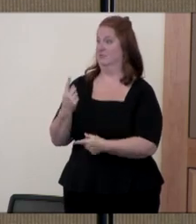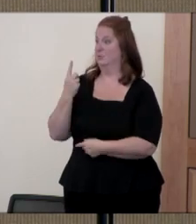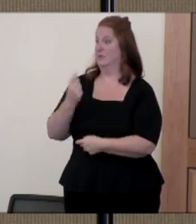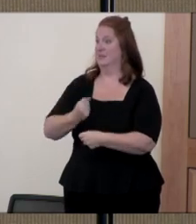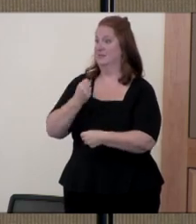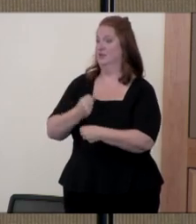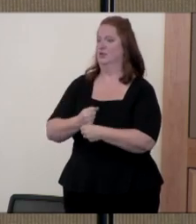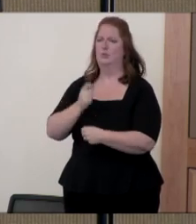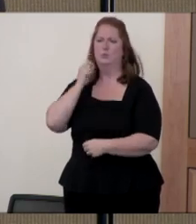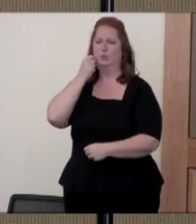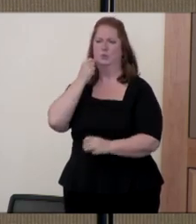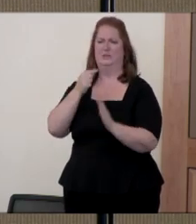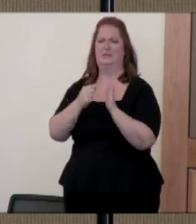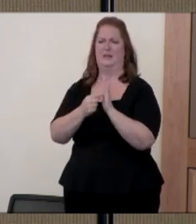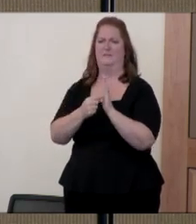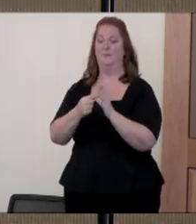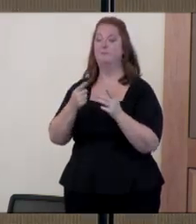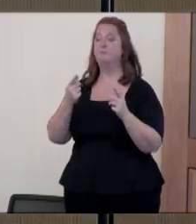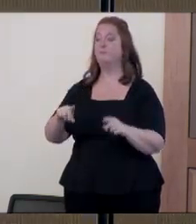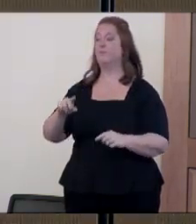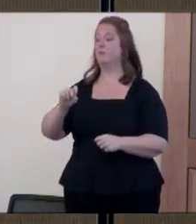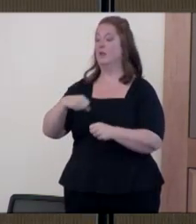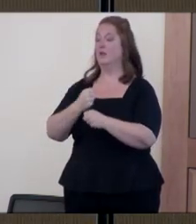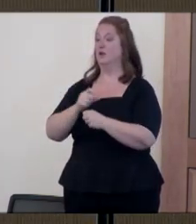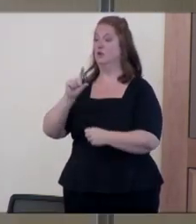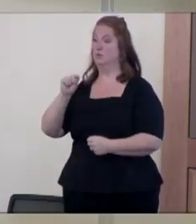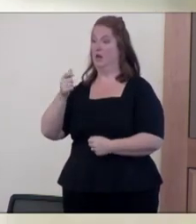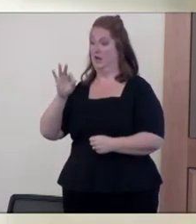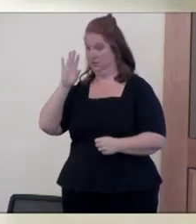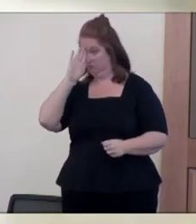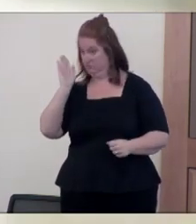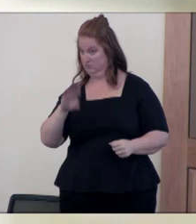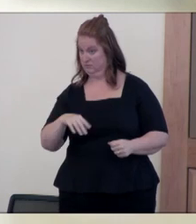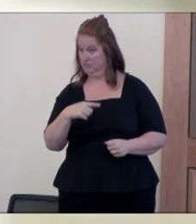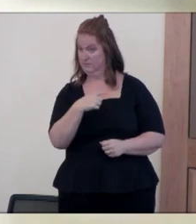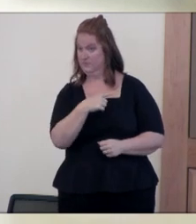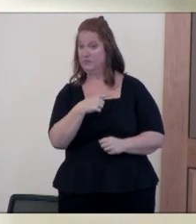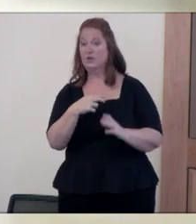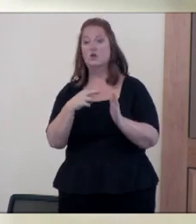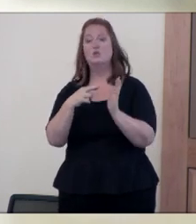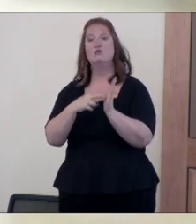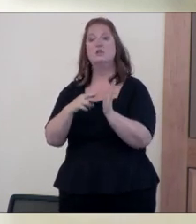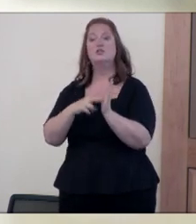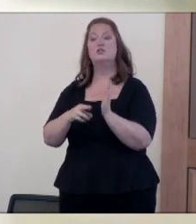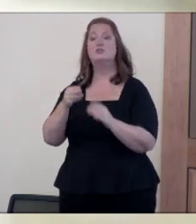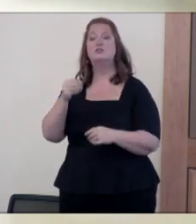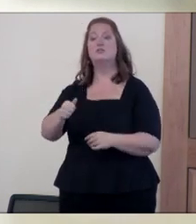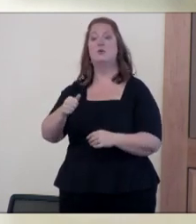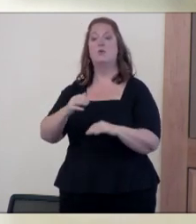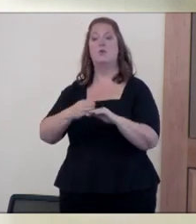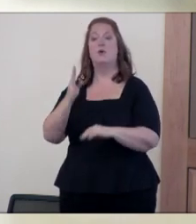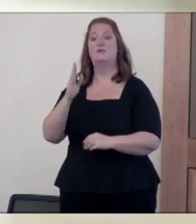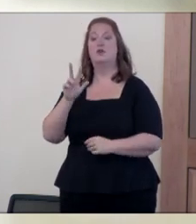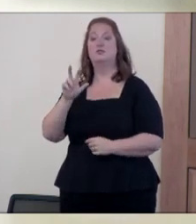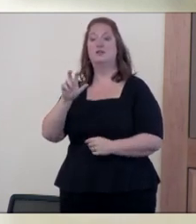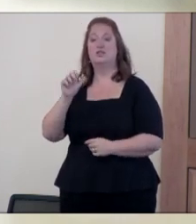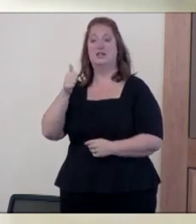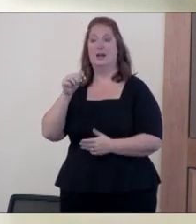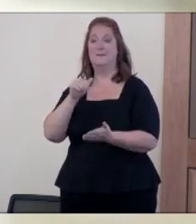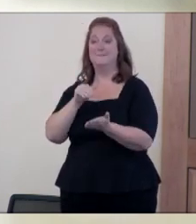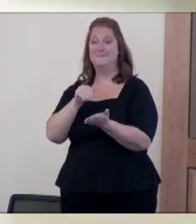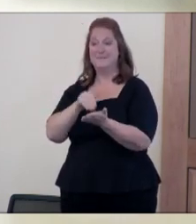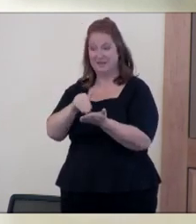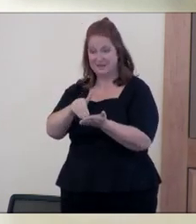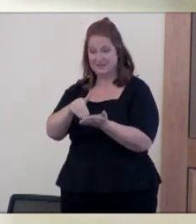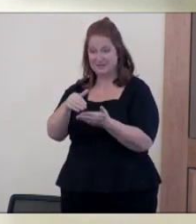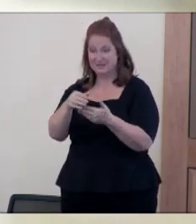cool examples. So in 2019, many of you know that our research expenditures topped $310 million, which was a record,